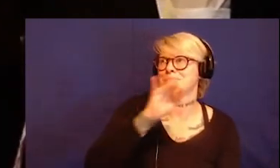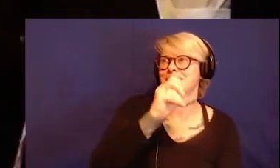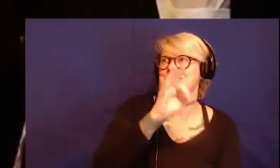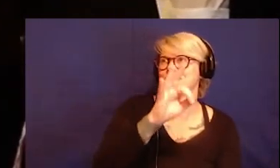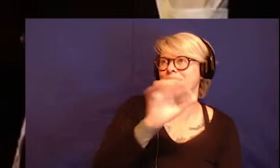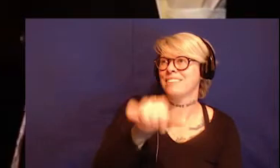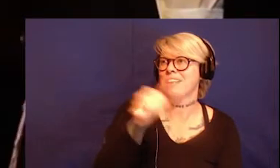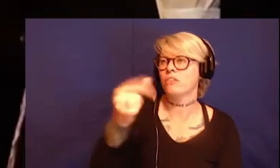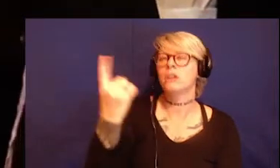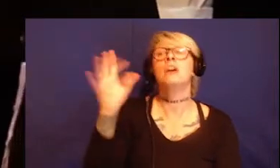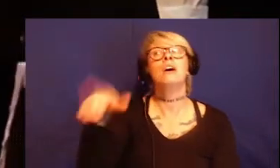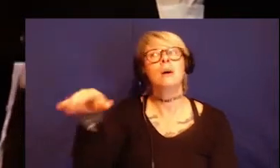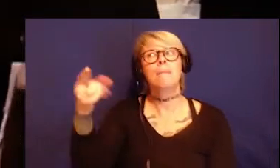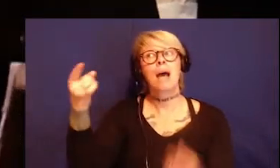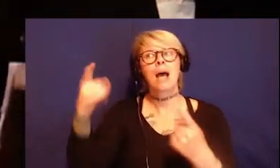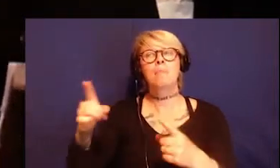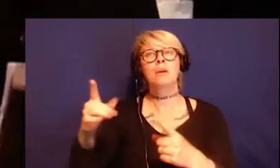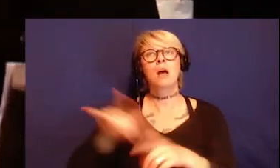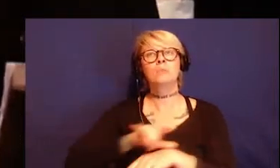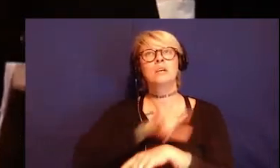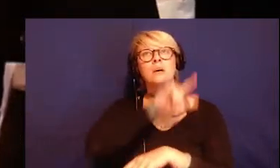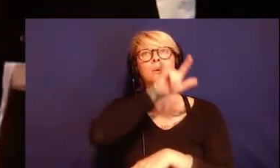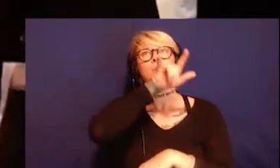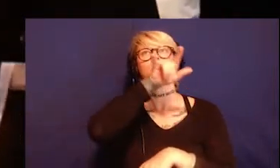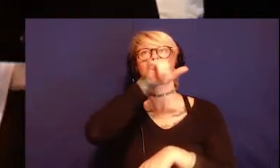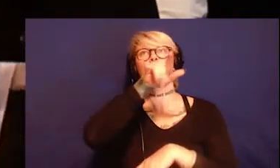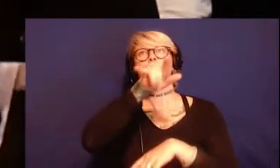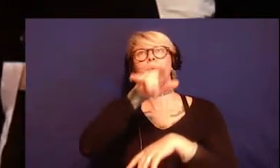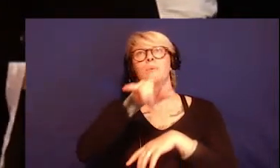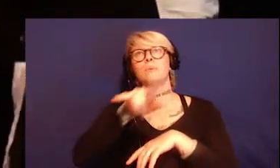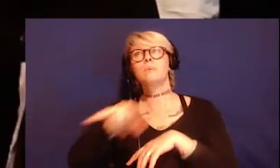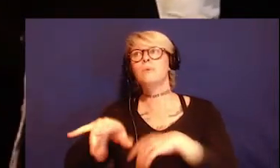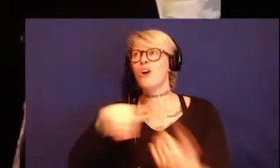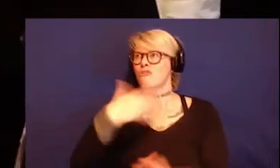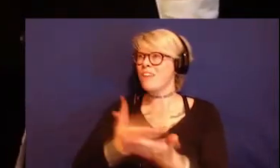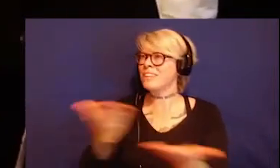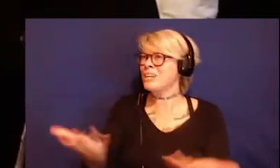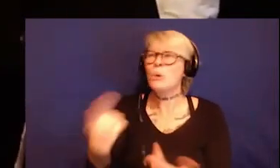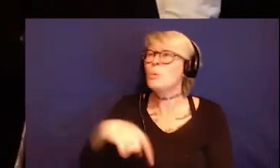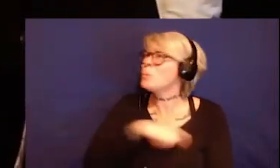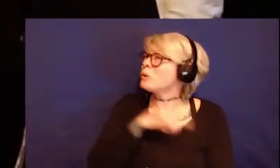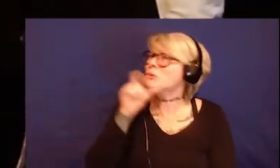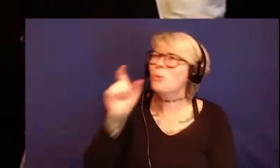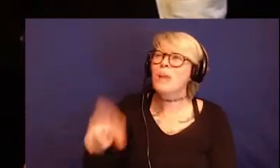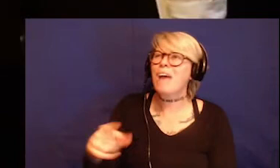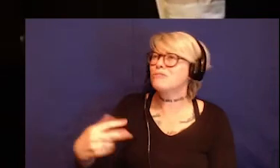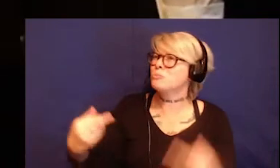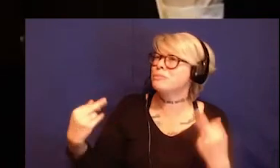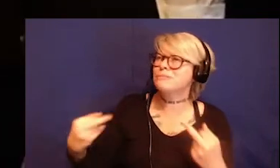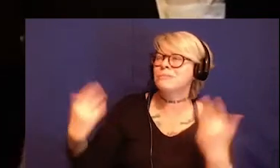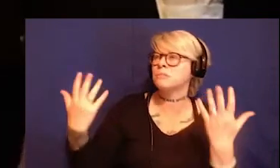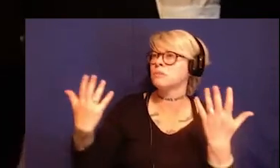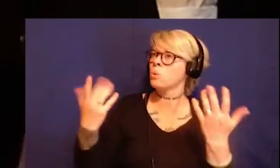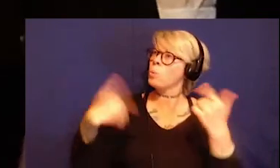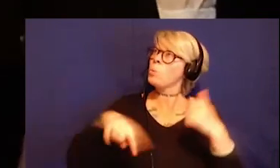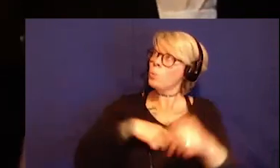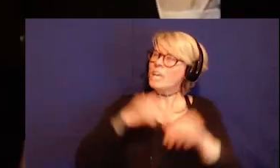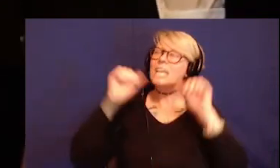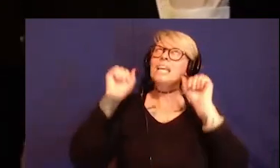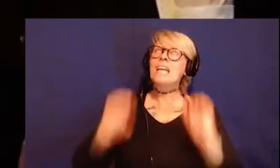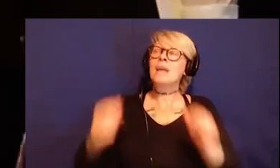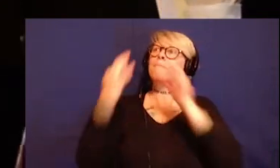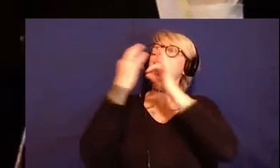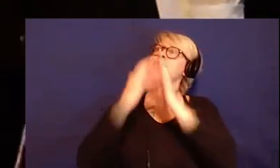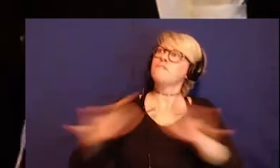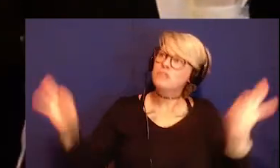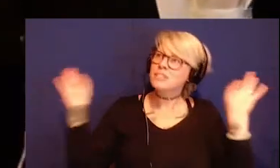flew in, I realized we don't have to be. That there's a way to set myself, to set both of us free. That